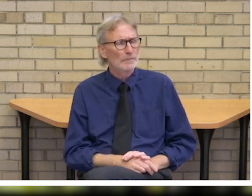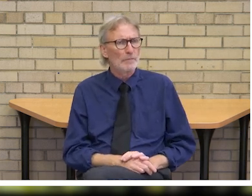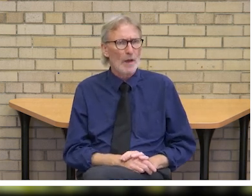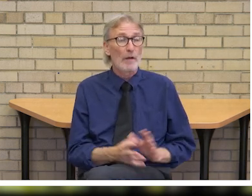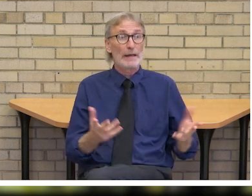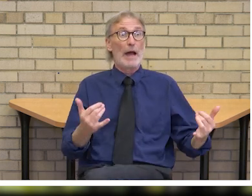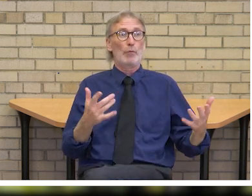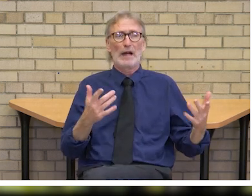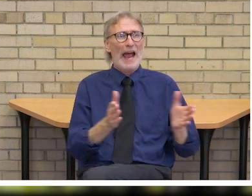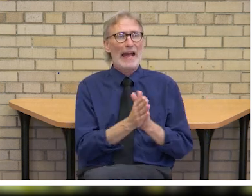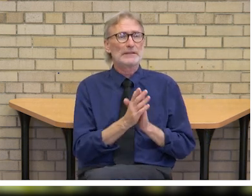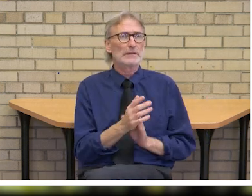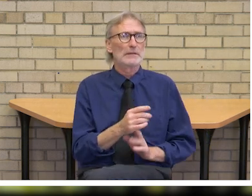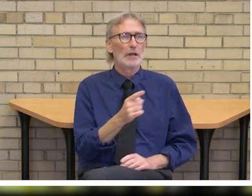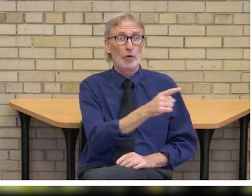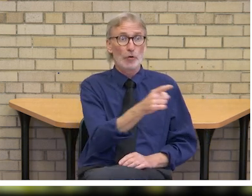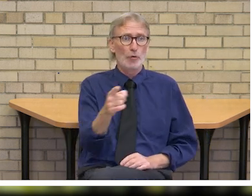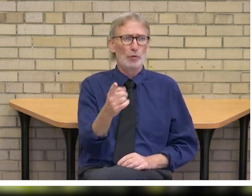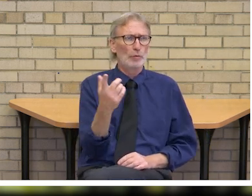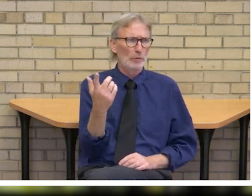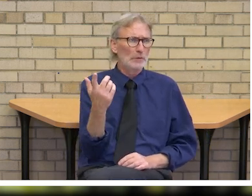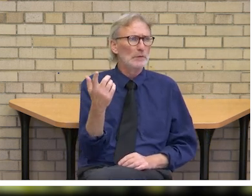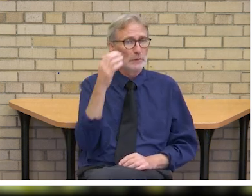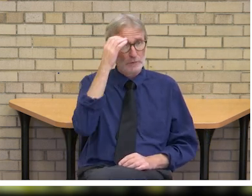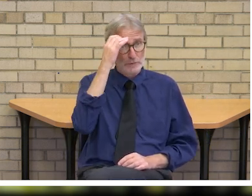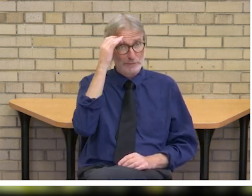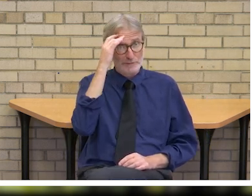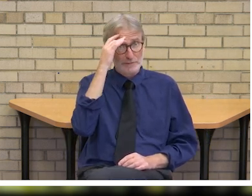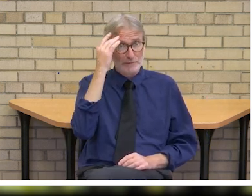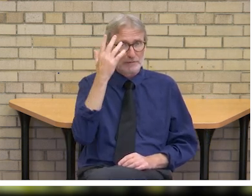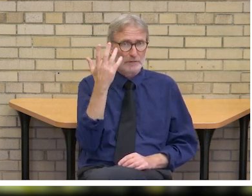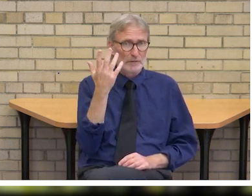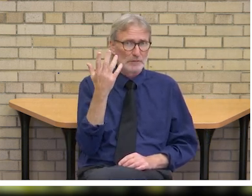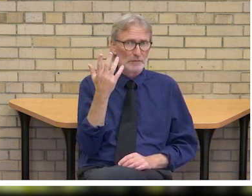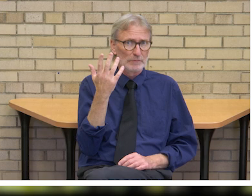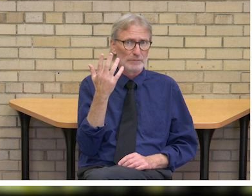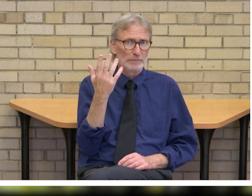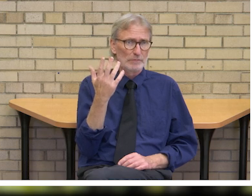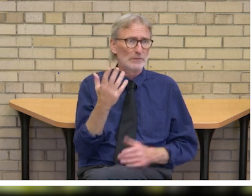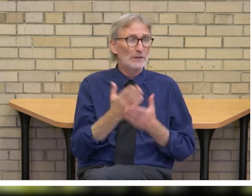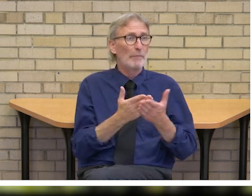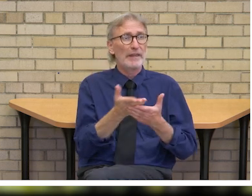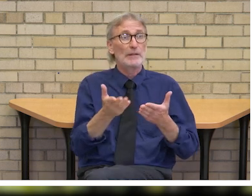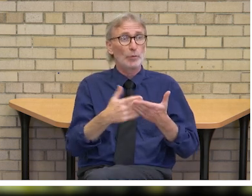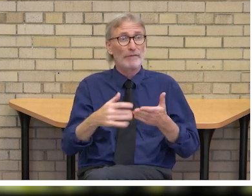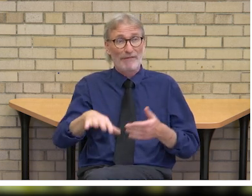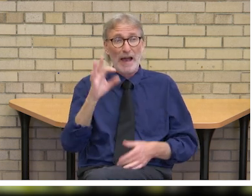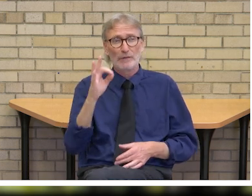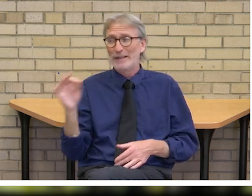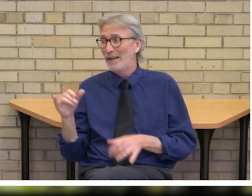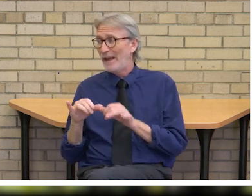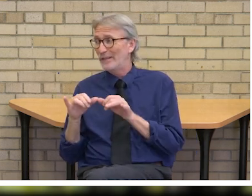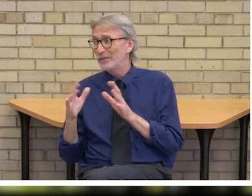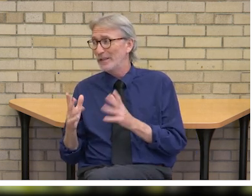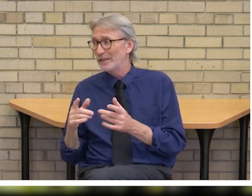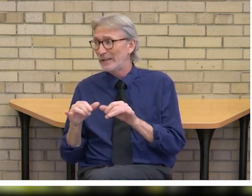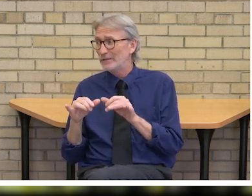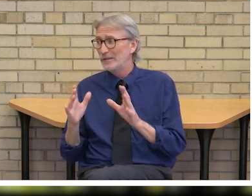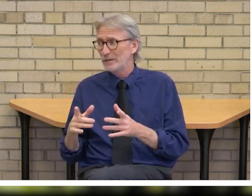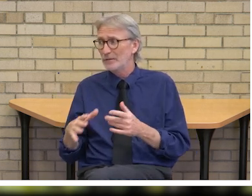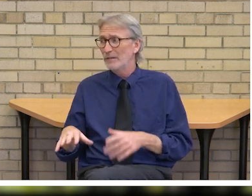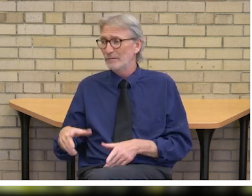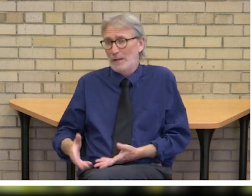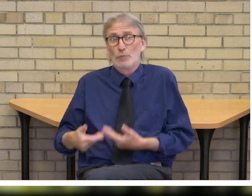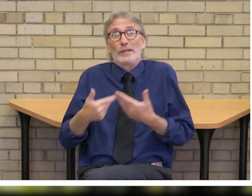to you guys with some of the elements, some of the findings from preliminary engineering, and presented some of the